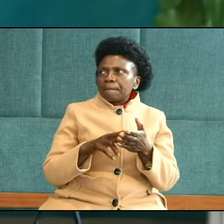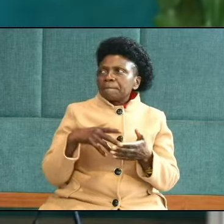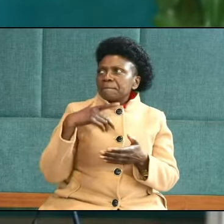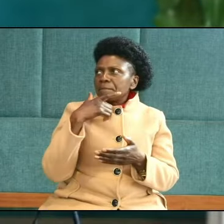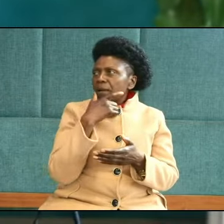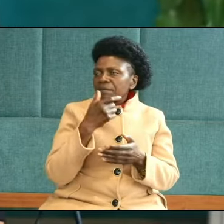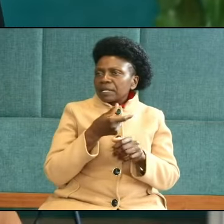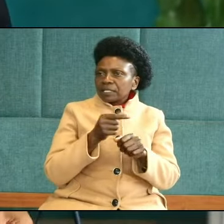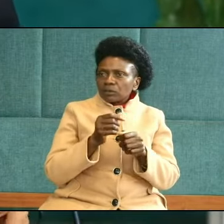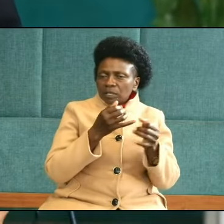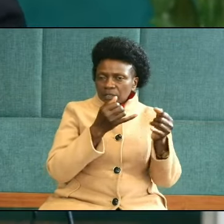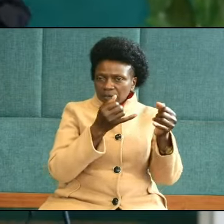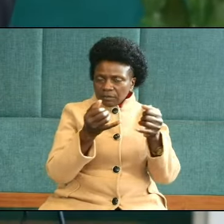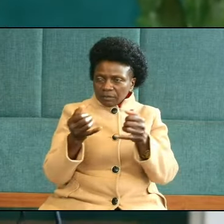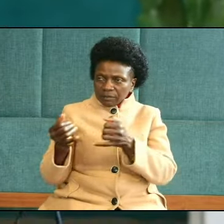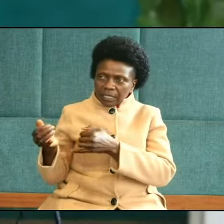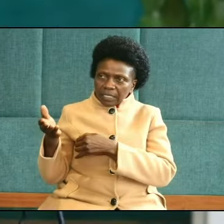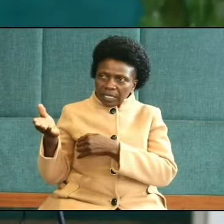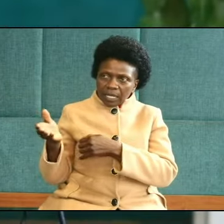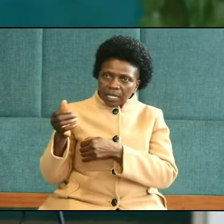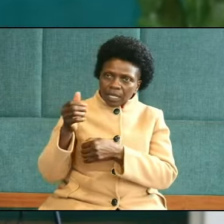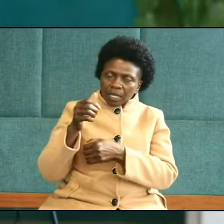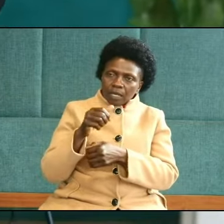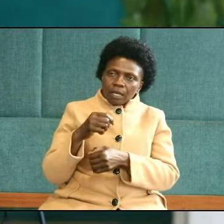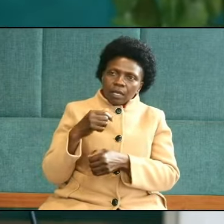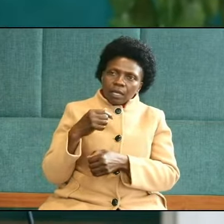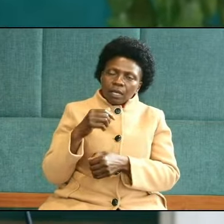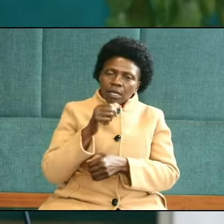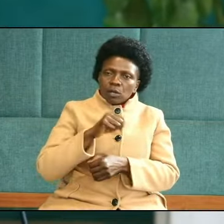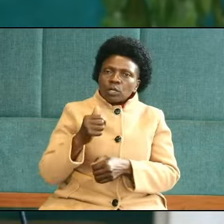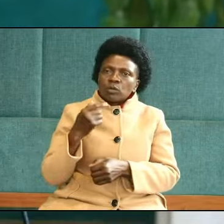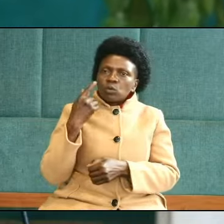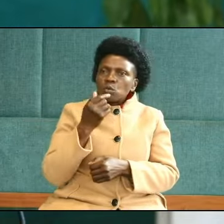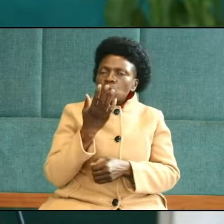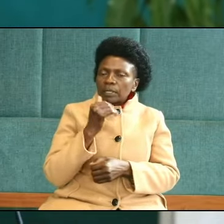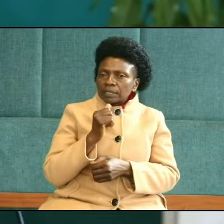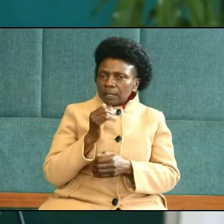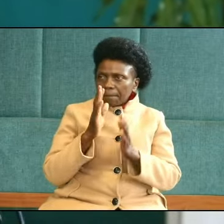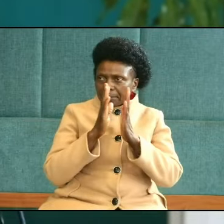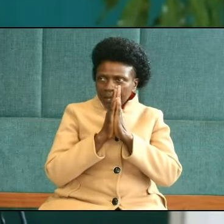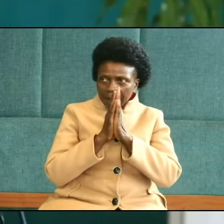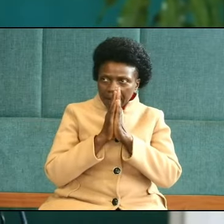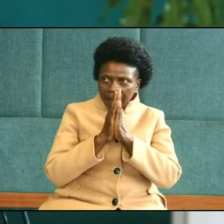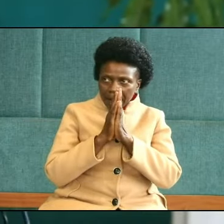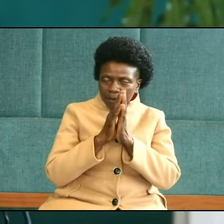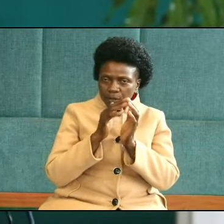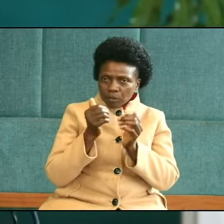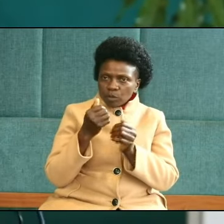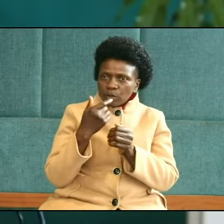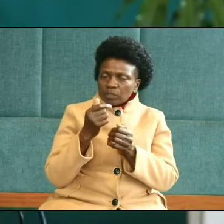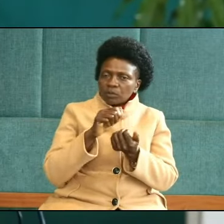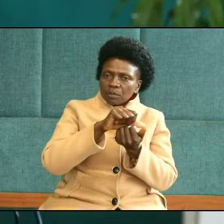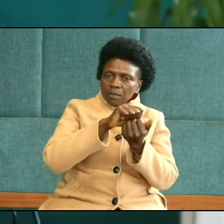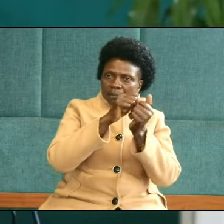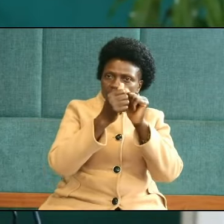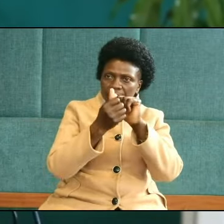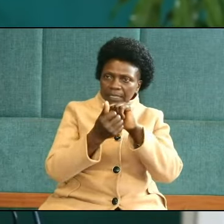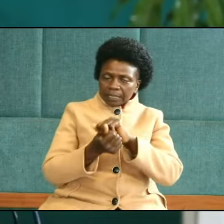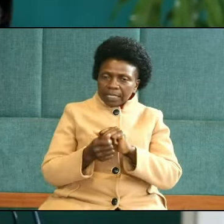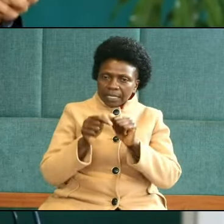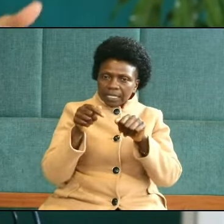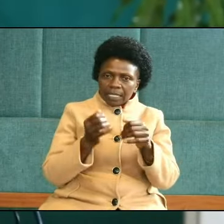we will invite you to come and join us, and any others to come up as well. Those who want to be baptized this